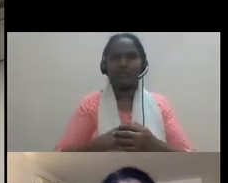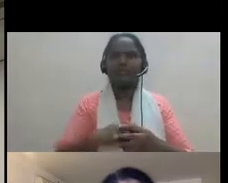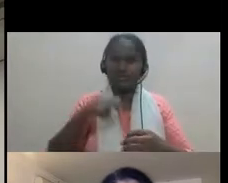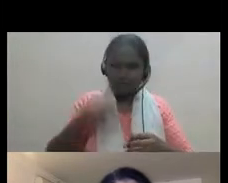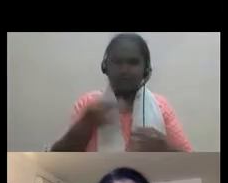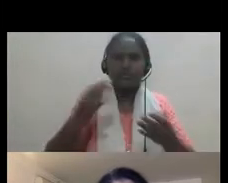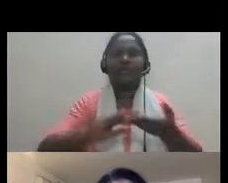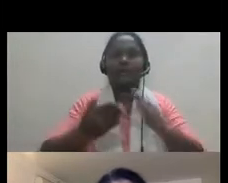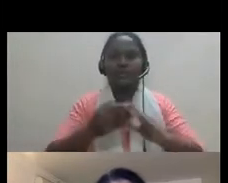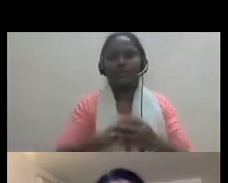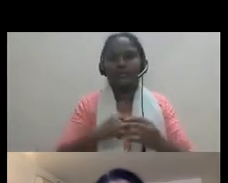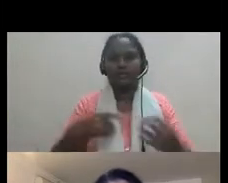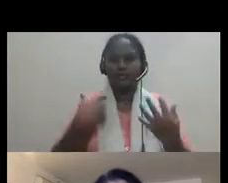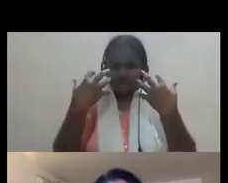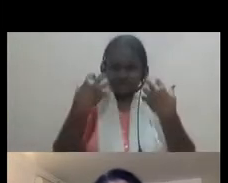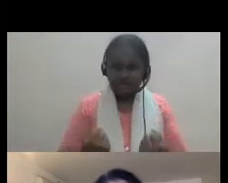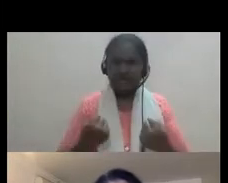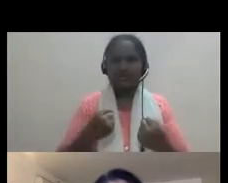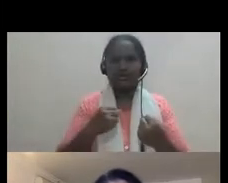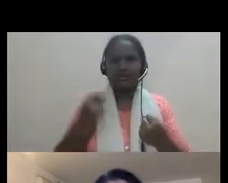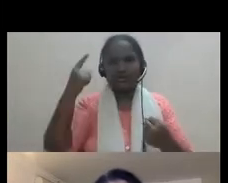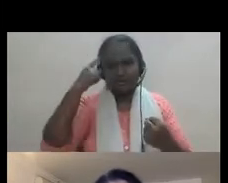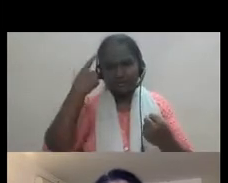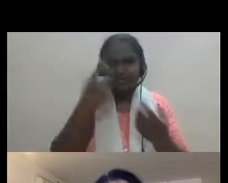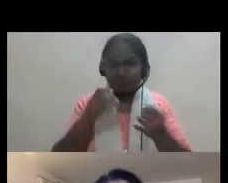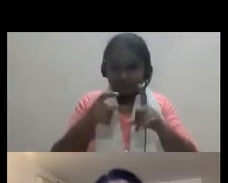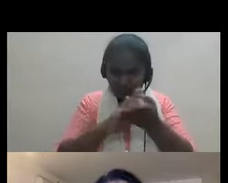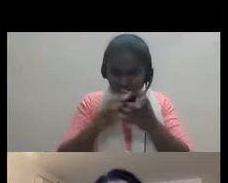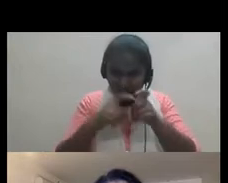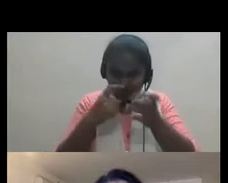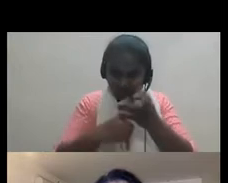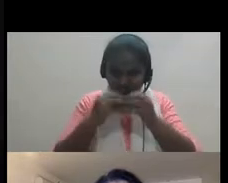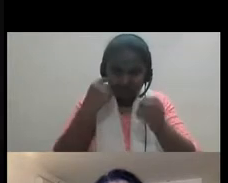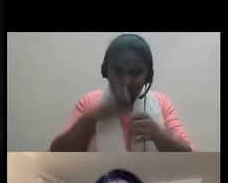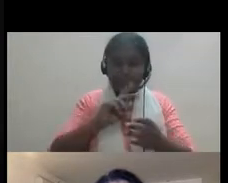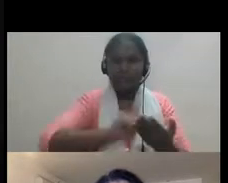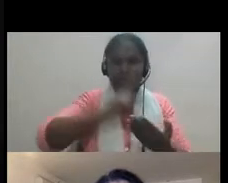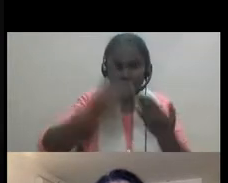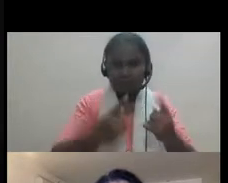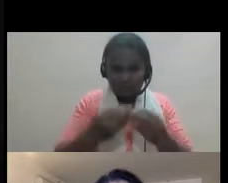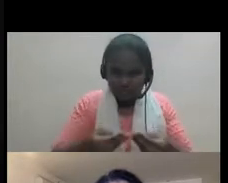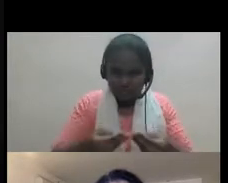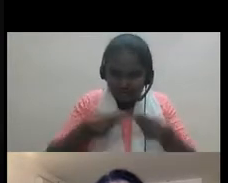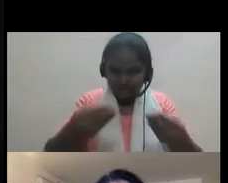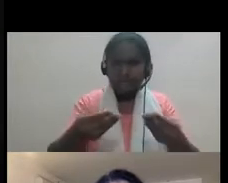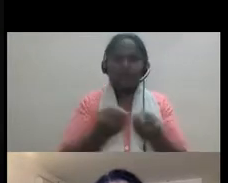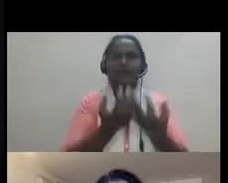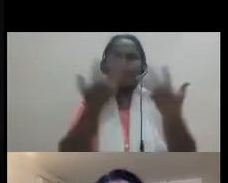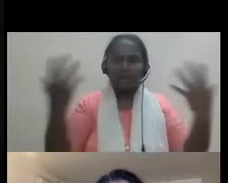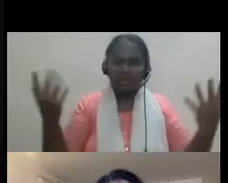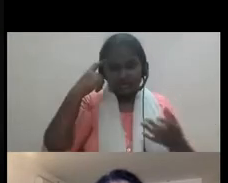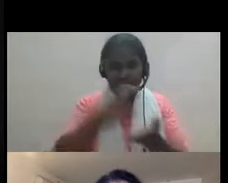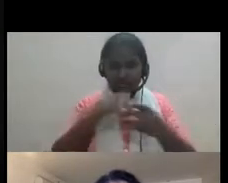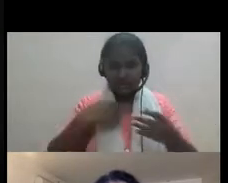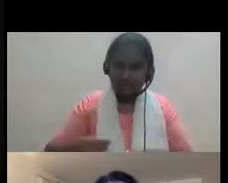artistic community. And we have, as I said, incredible artists. So we started a program to give many of our